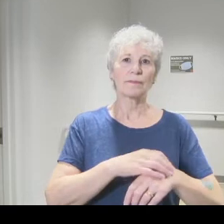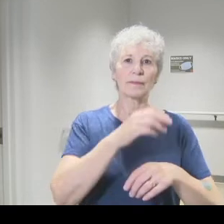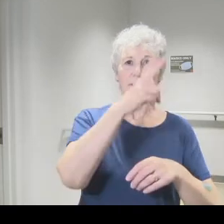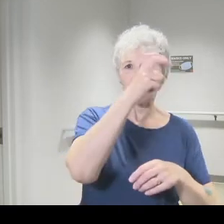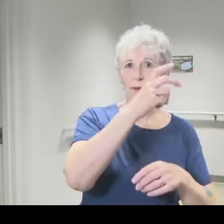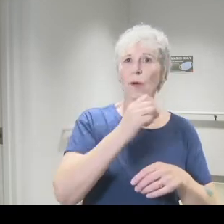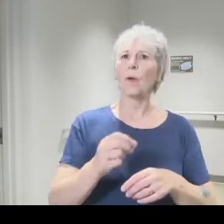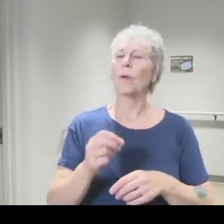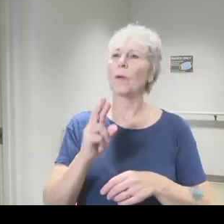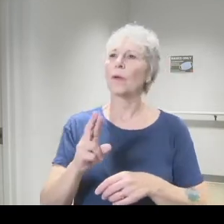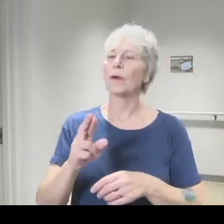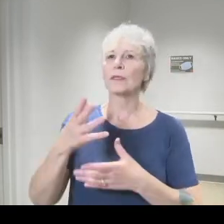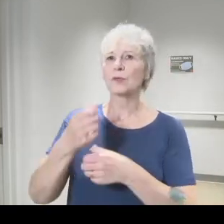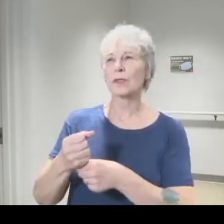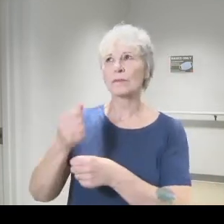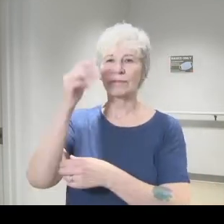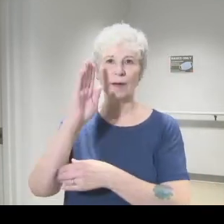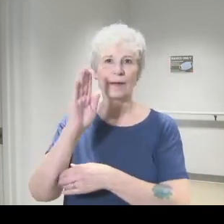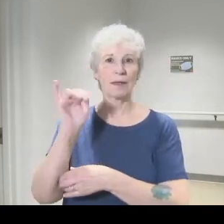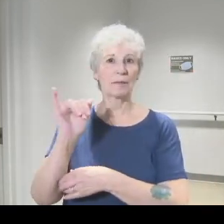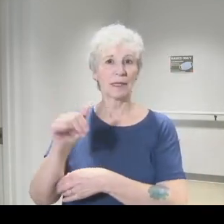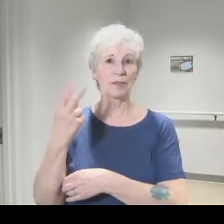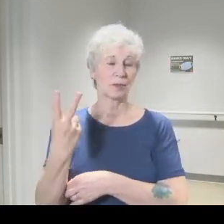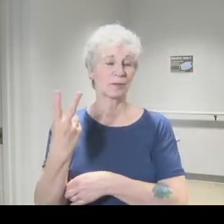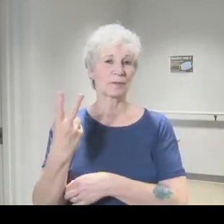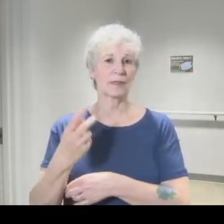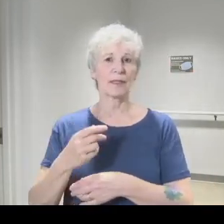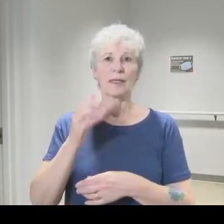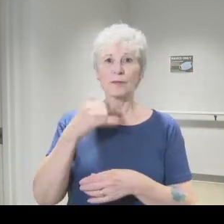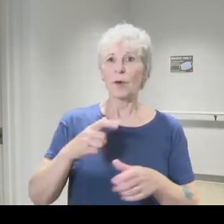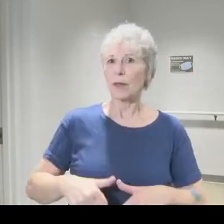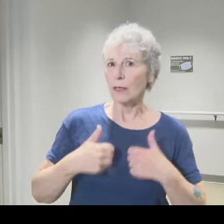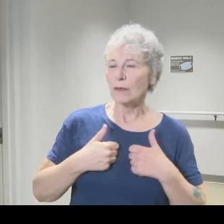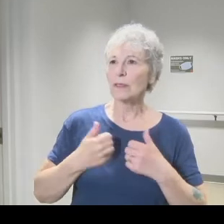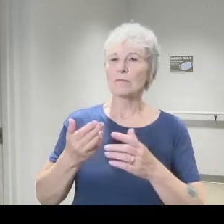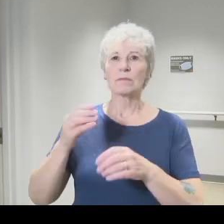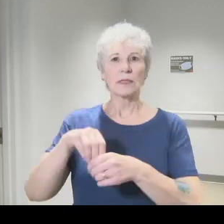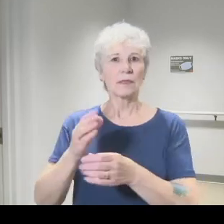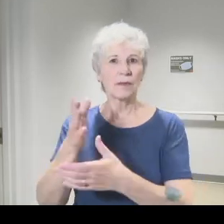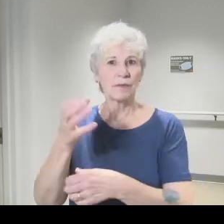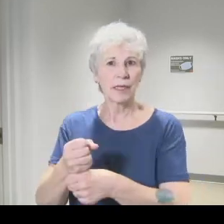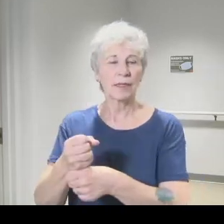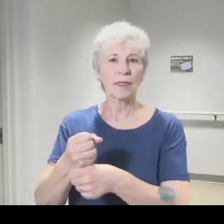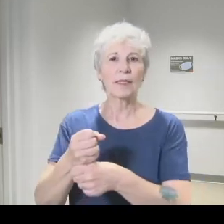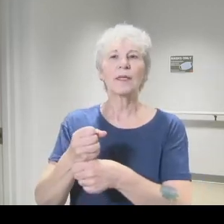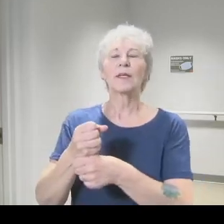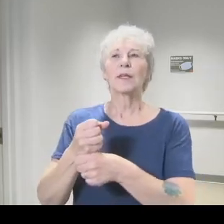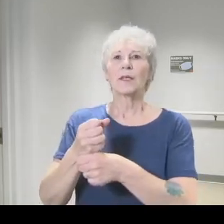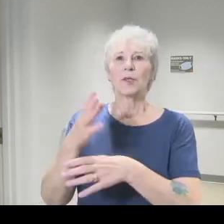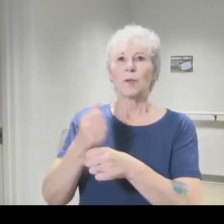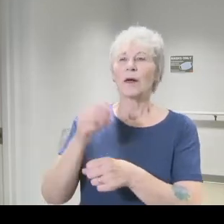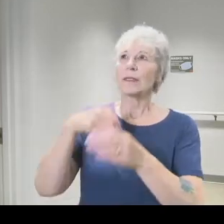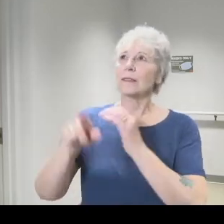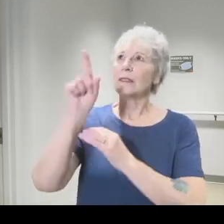God. Those are the two power sources. If you're walking by faith, you are walking by the power of the Holy